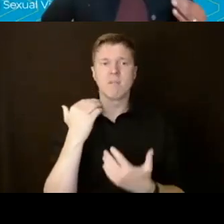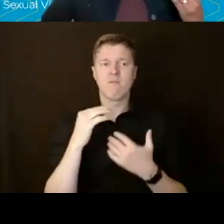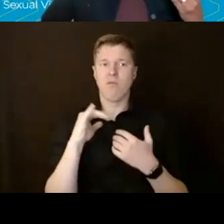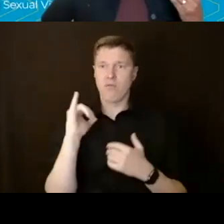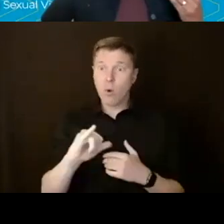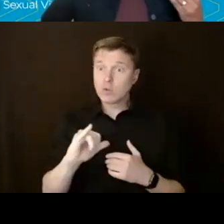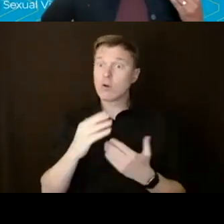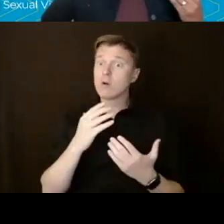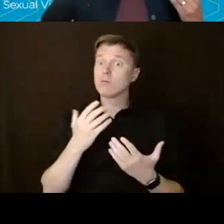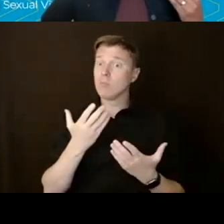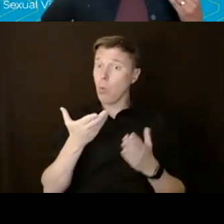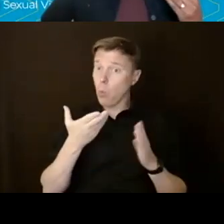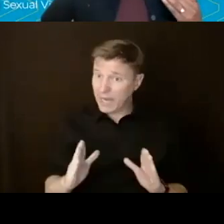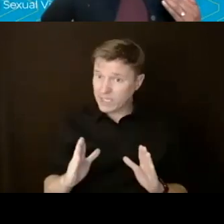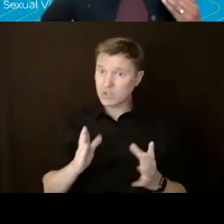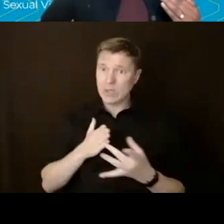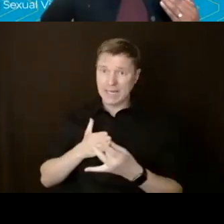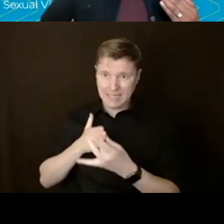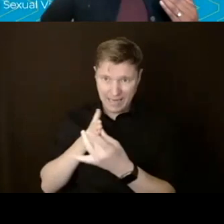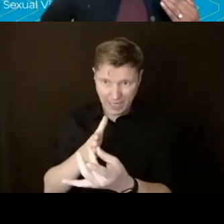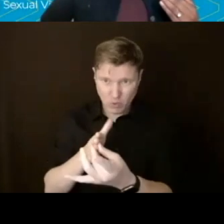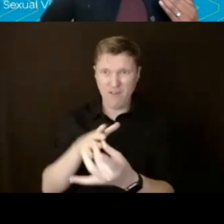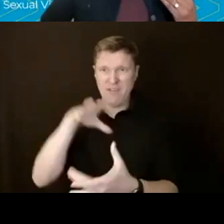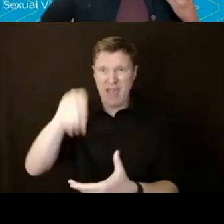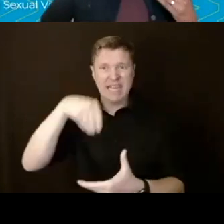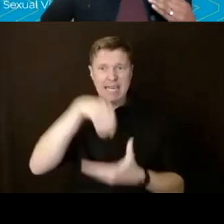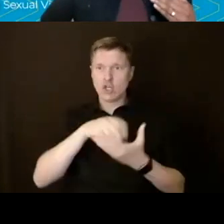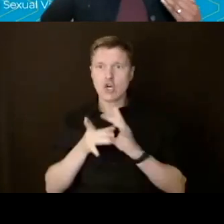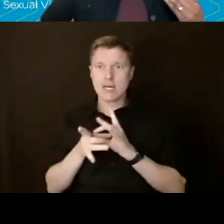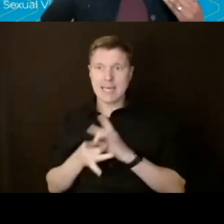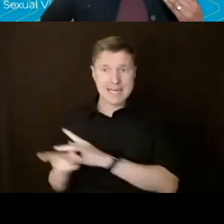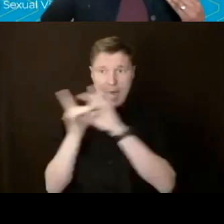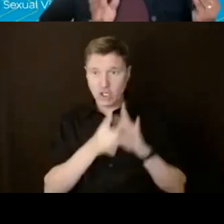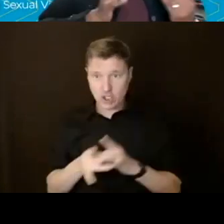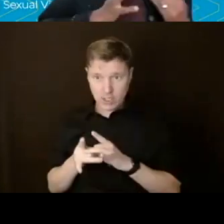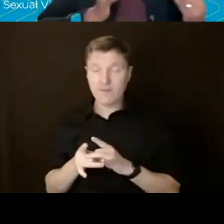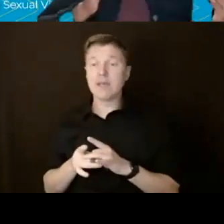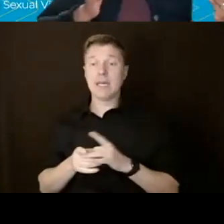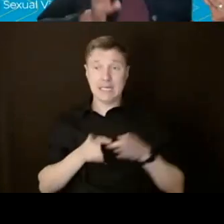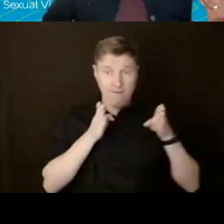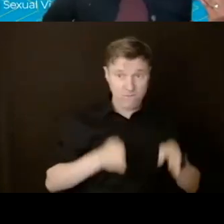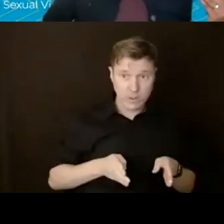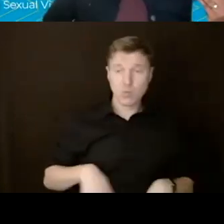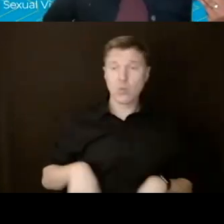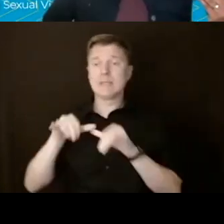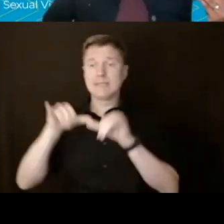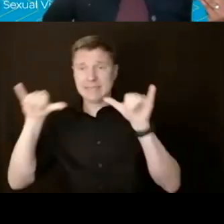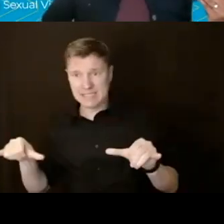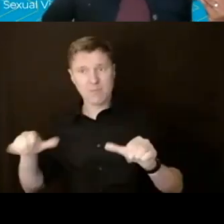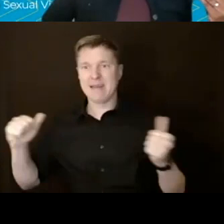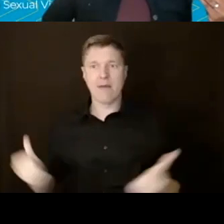re-ground you in the interconnection between individual and systems and everything in between, right?